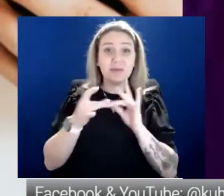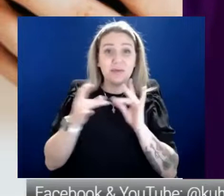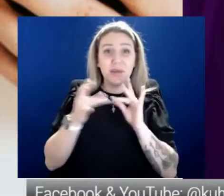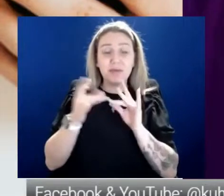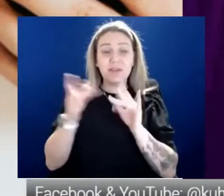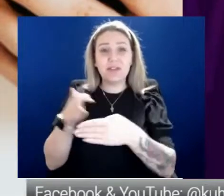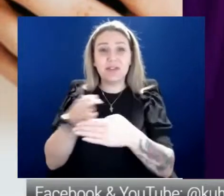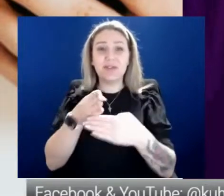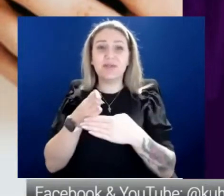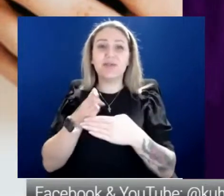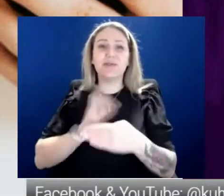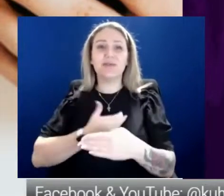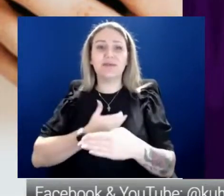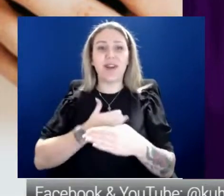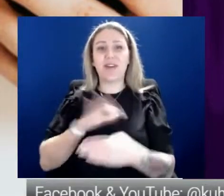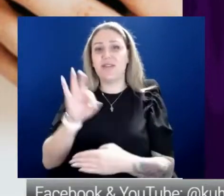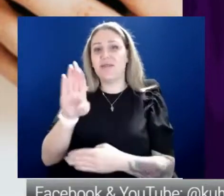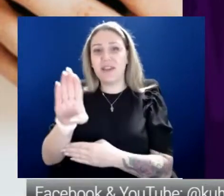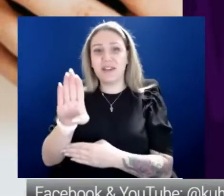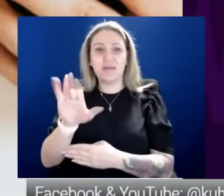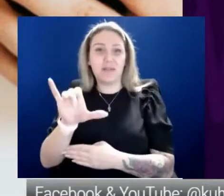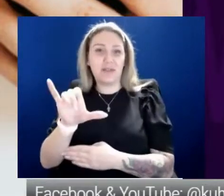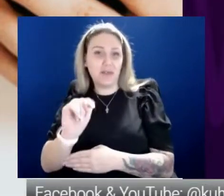Facebook, YouTube, or email us at